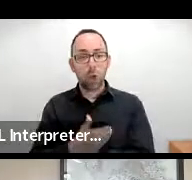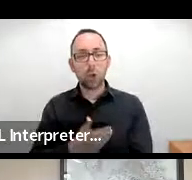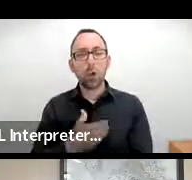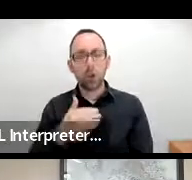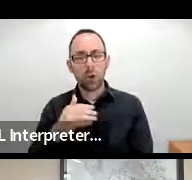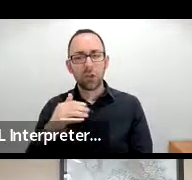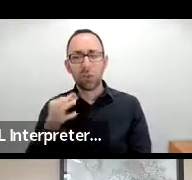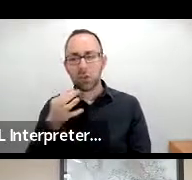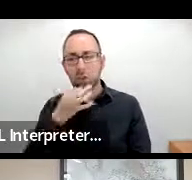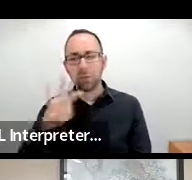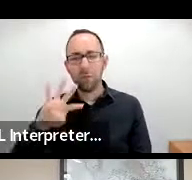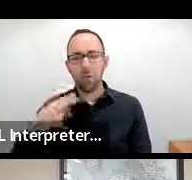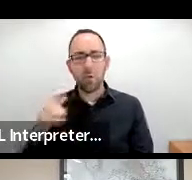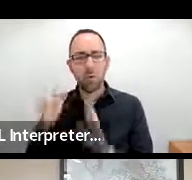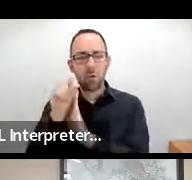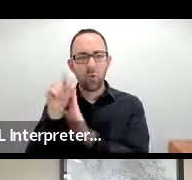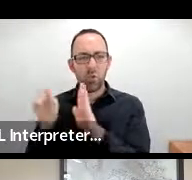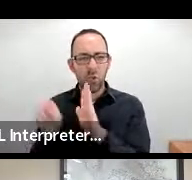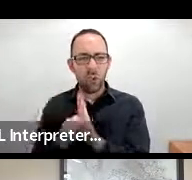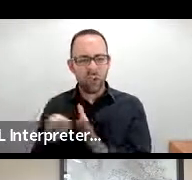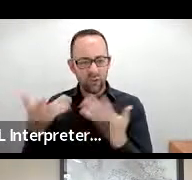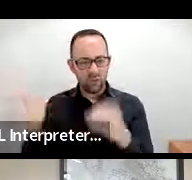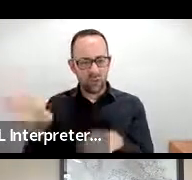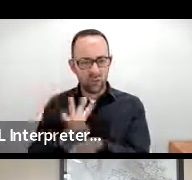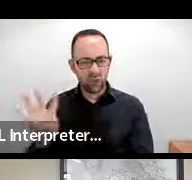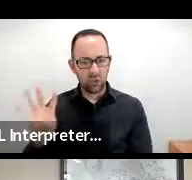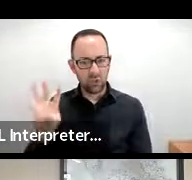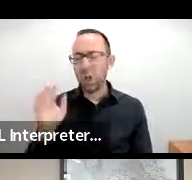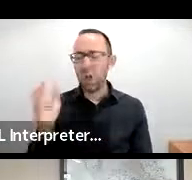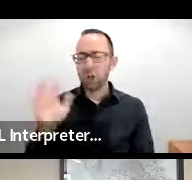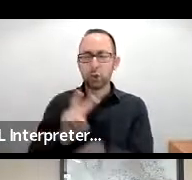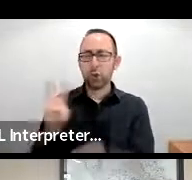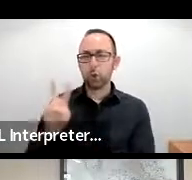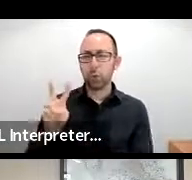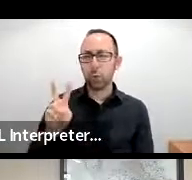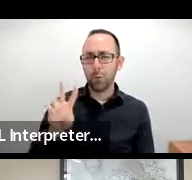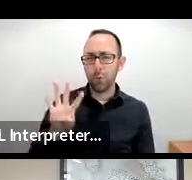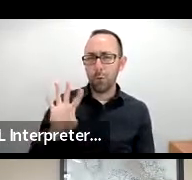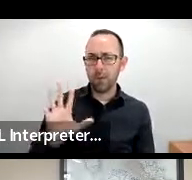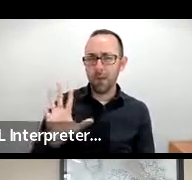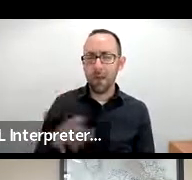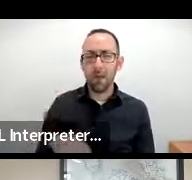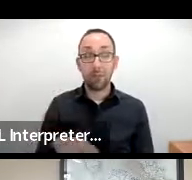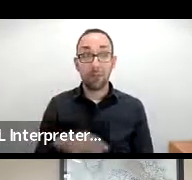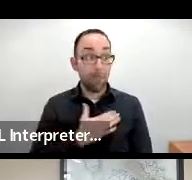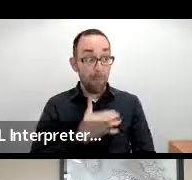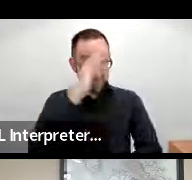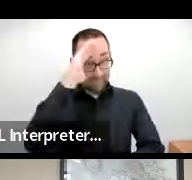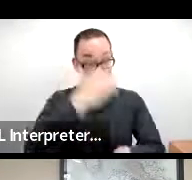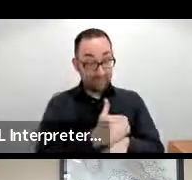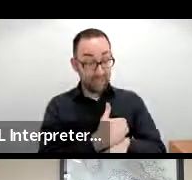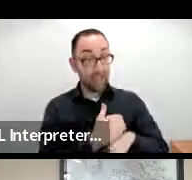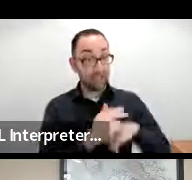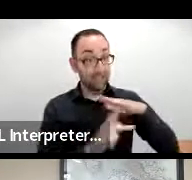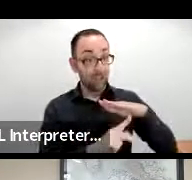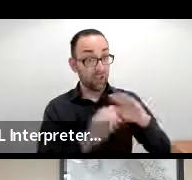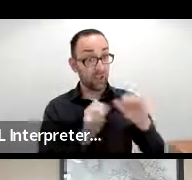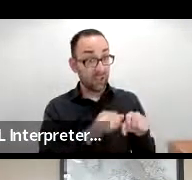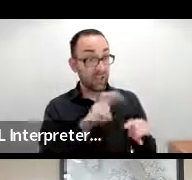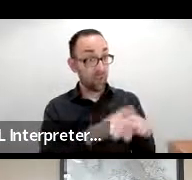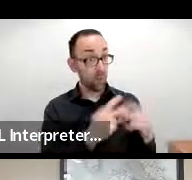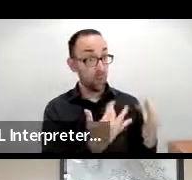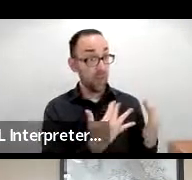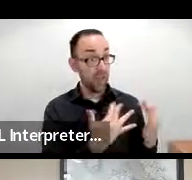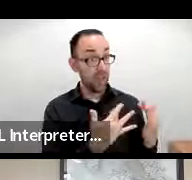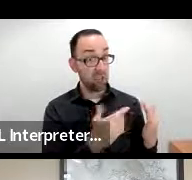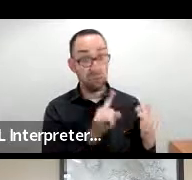so they get off like at 2:45. Can my son just wait for him like at